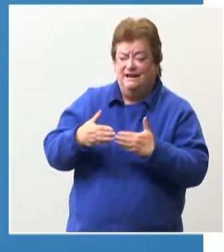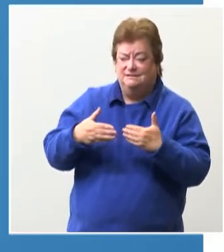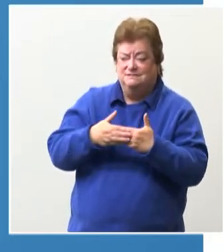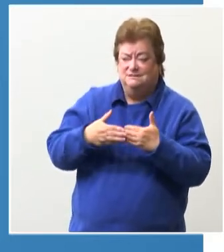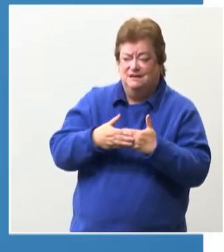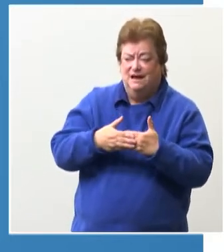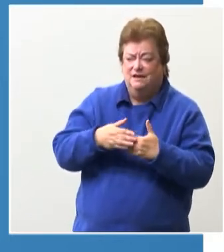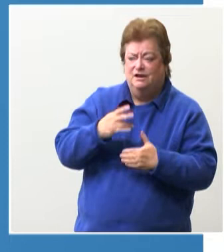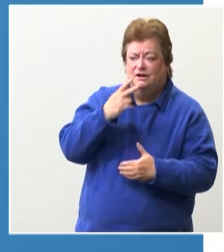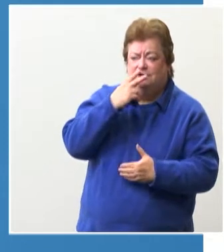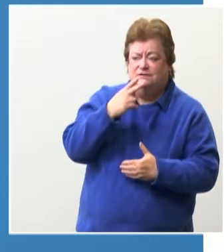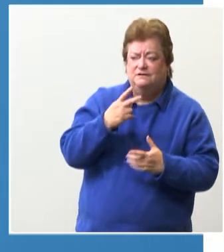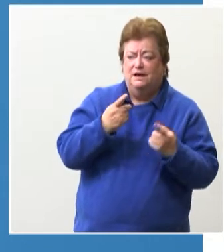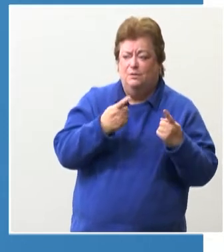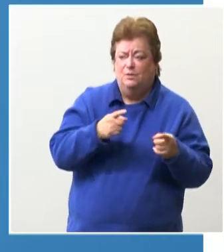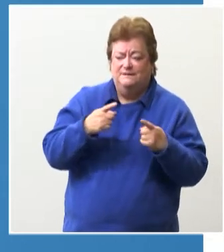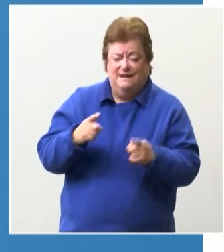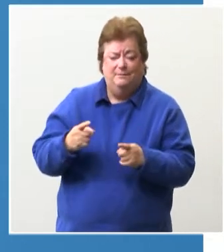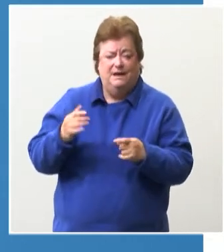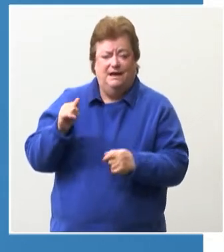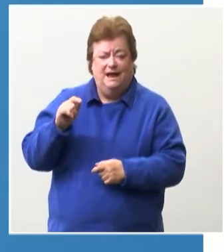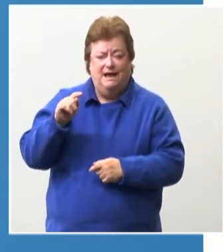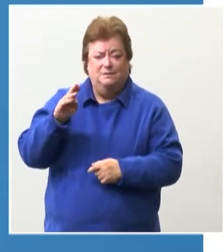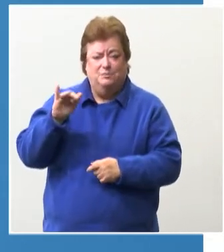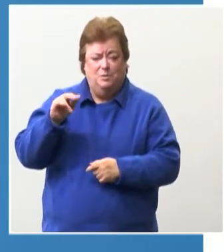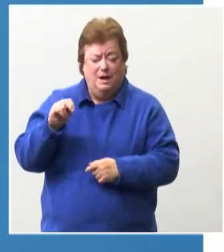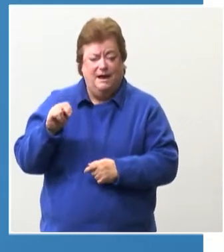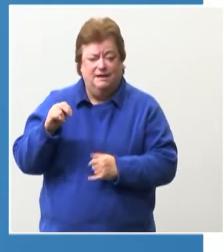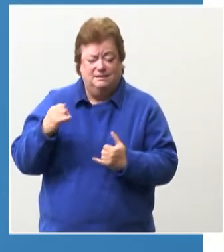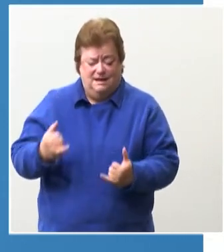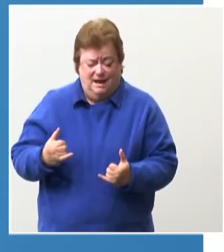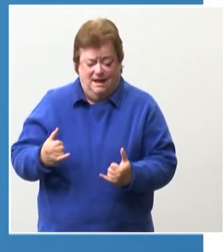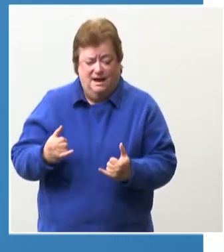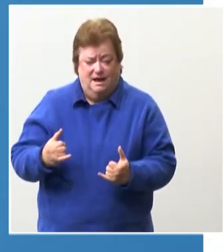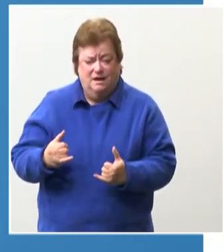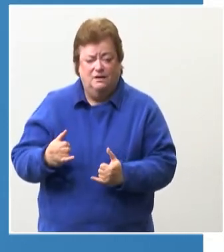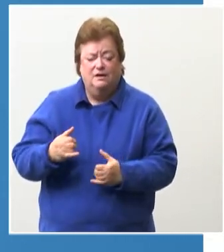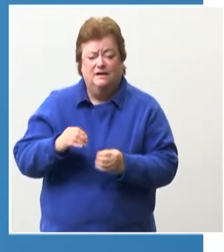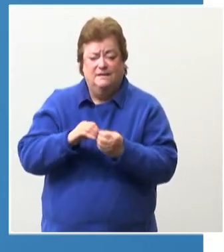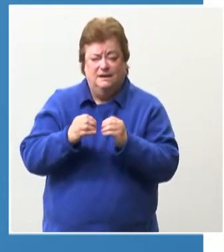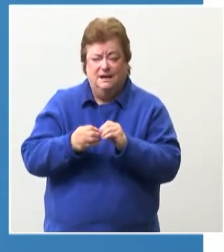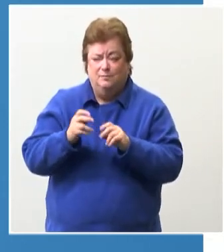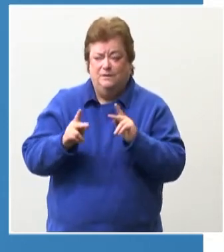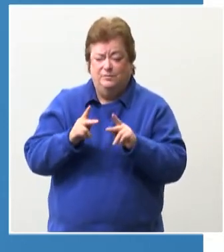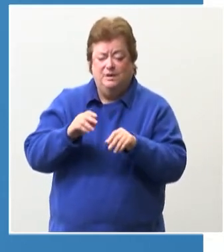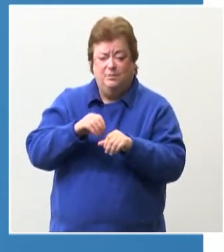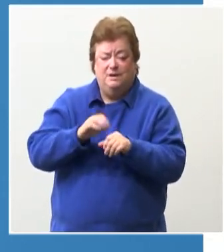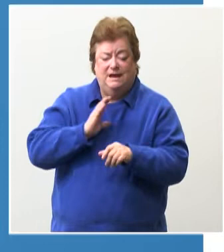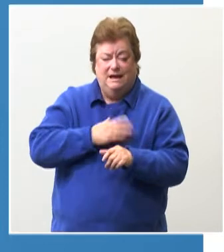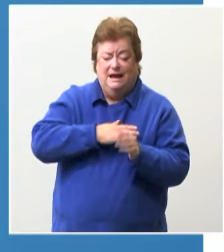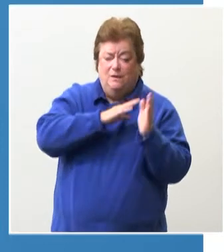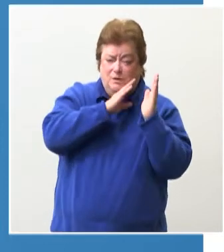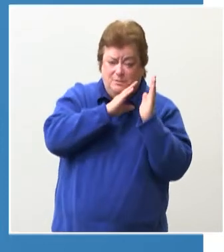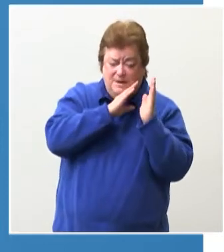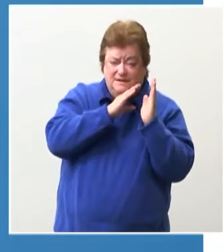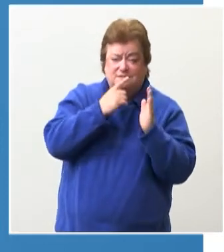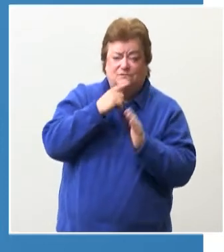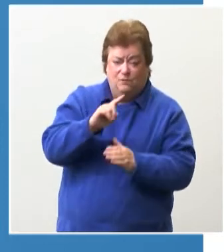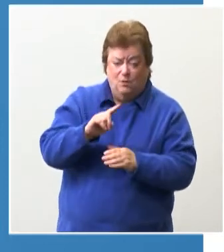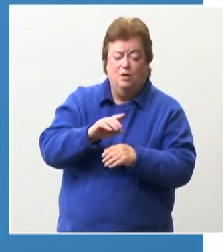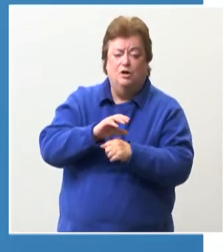present situation at Bryan, and that the number of folks who are today in our beds for